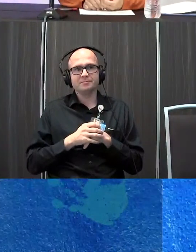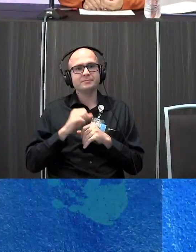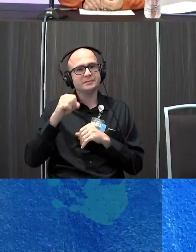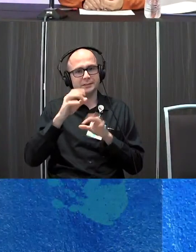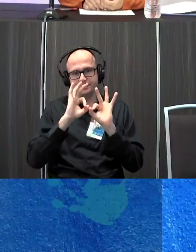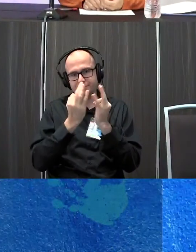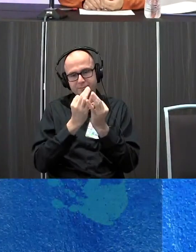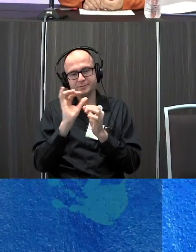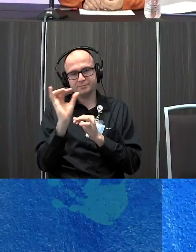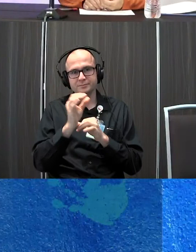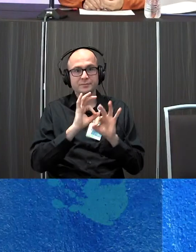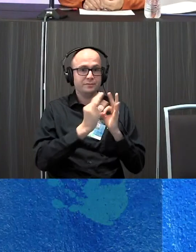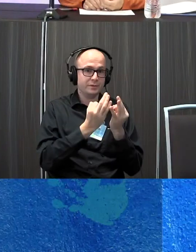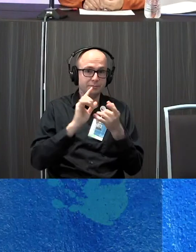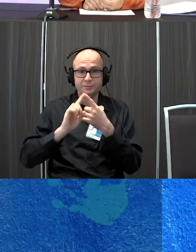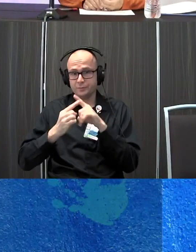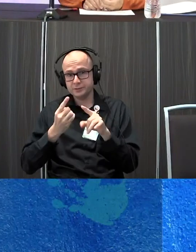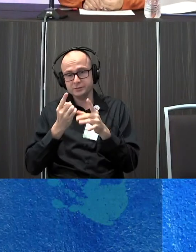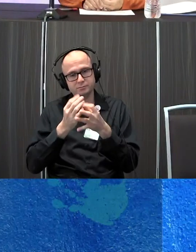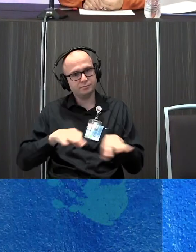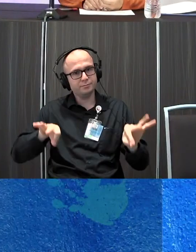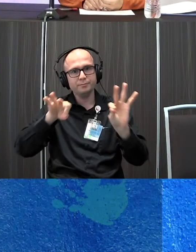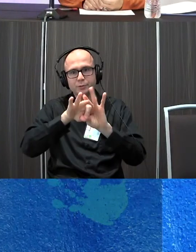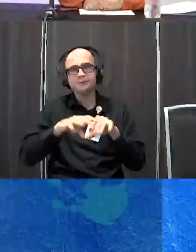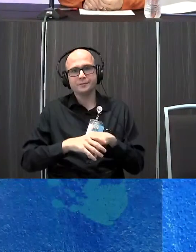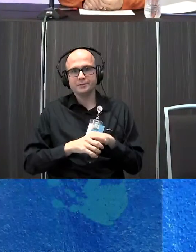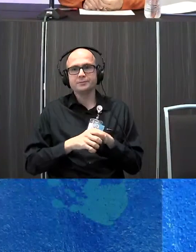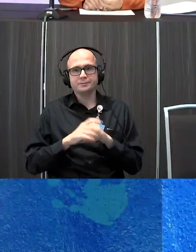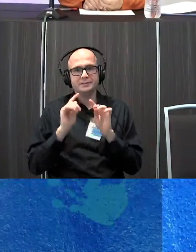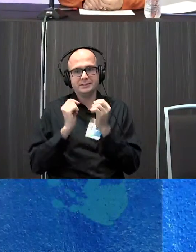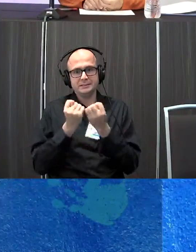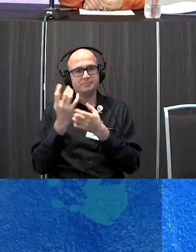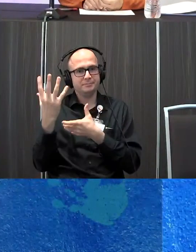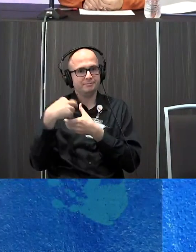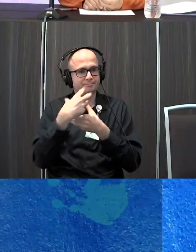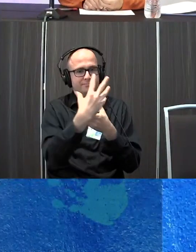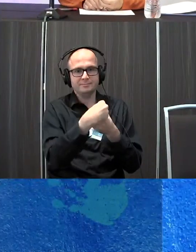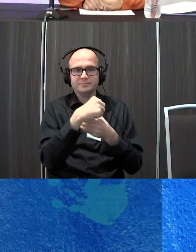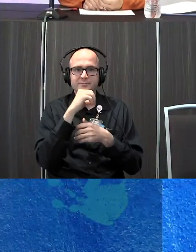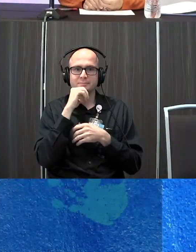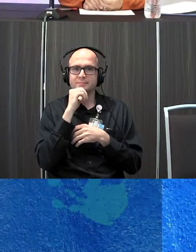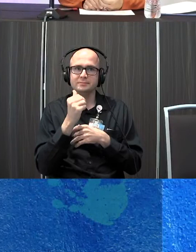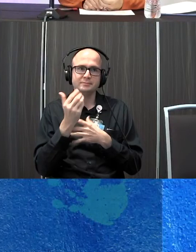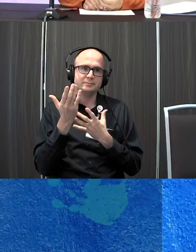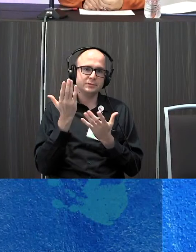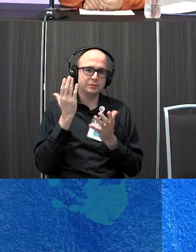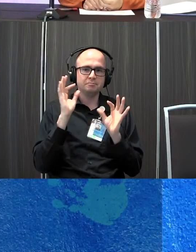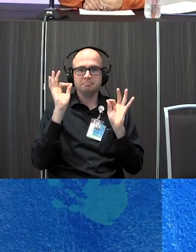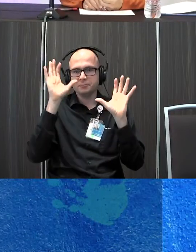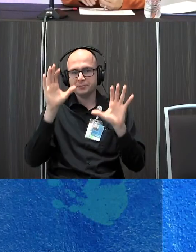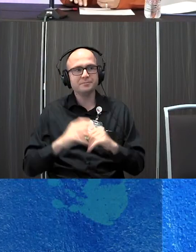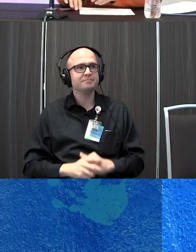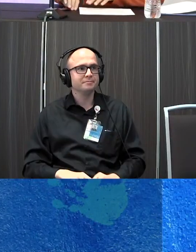definitely family and friends, I feel like, are a huge part of these teams. So they're not nice and neat, but they're